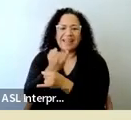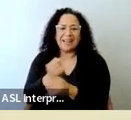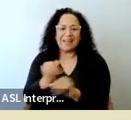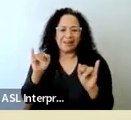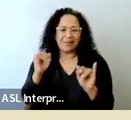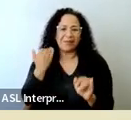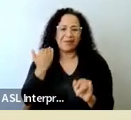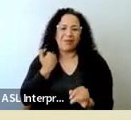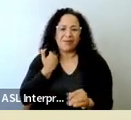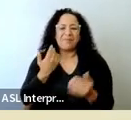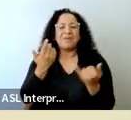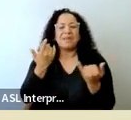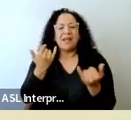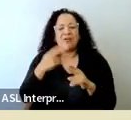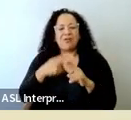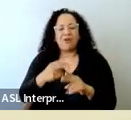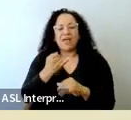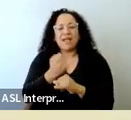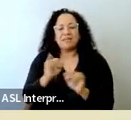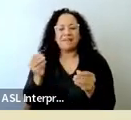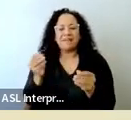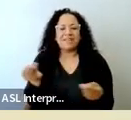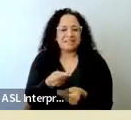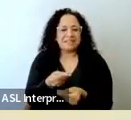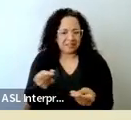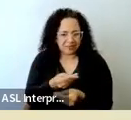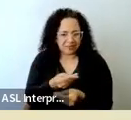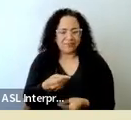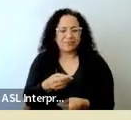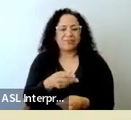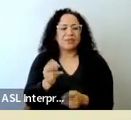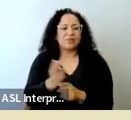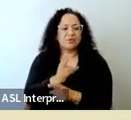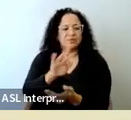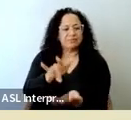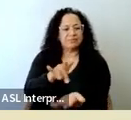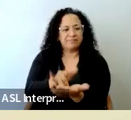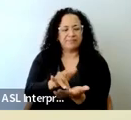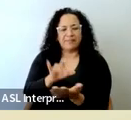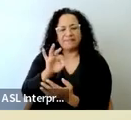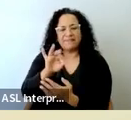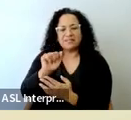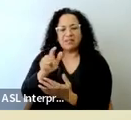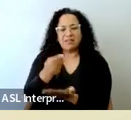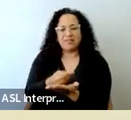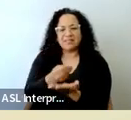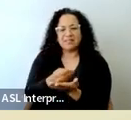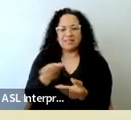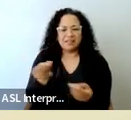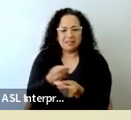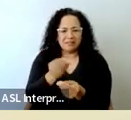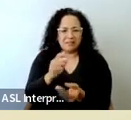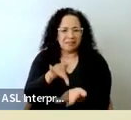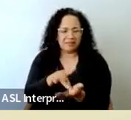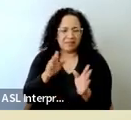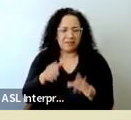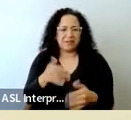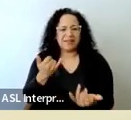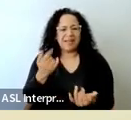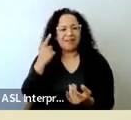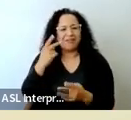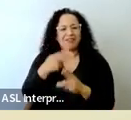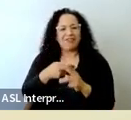as independent facilitators. And the use of a fiscal intermediary. We knew that there had to be that. Now that's called financial management service,